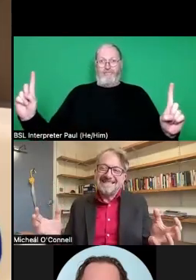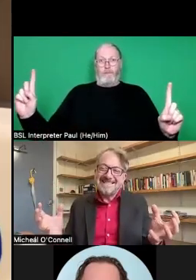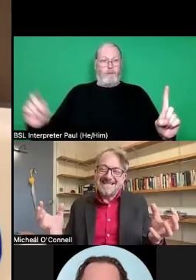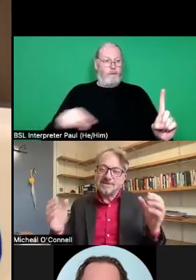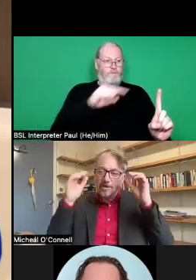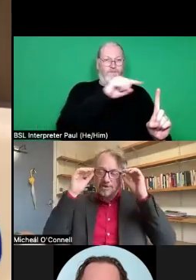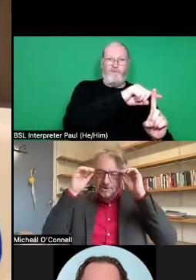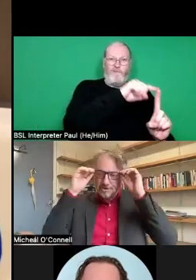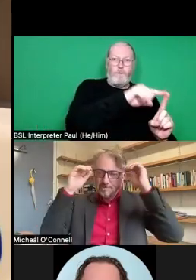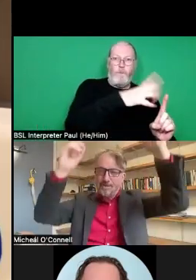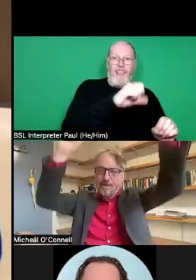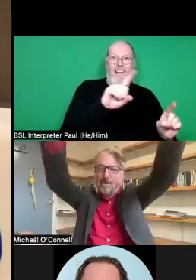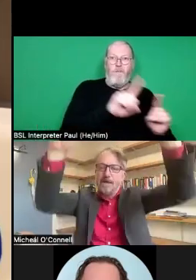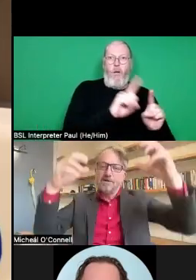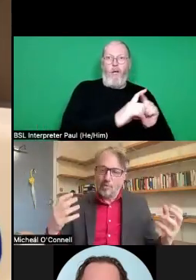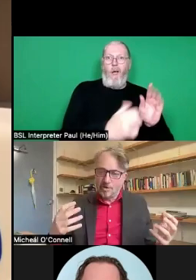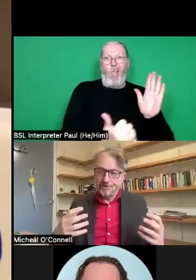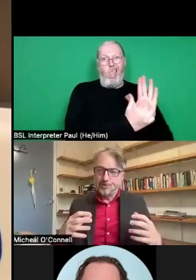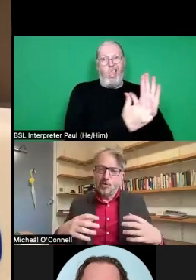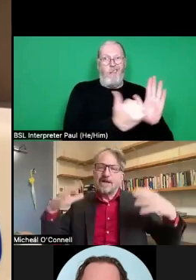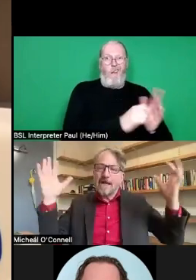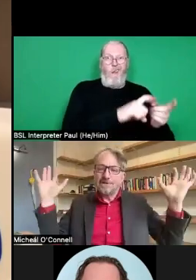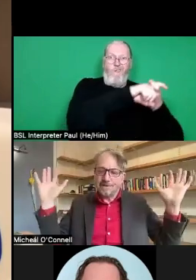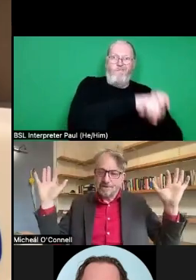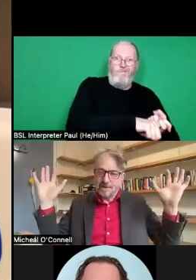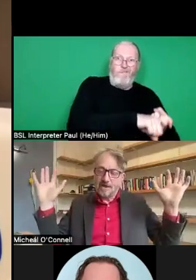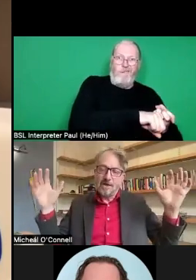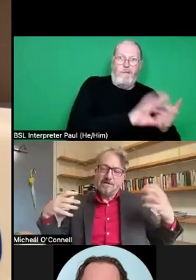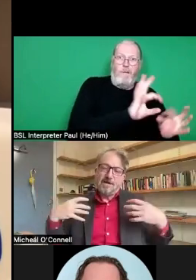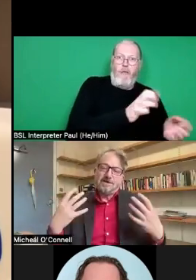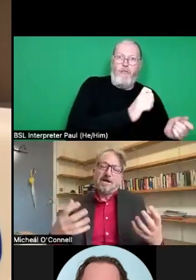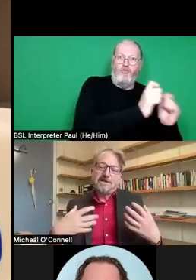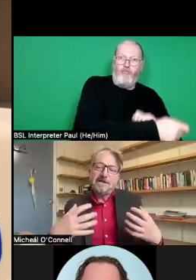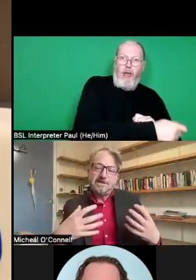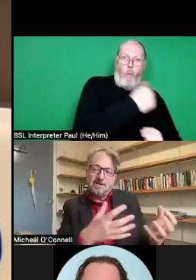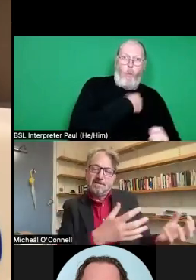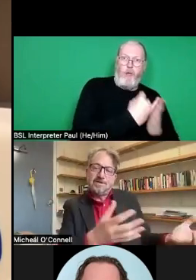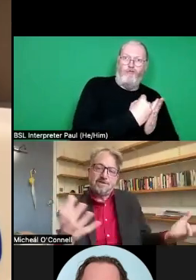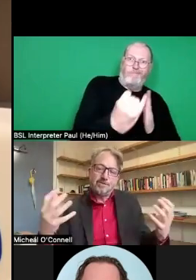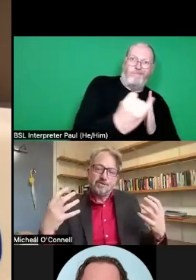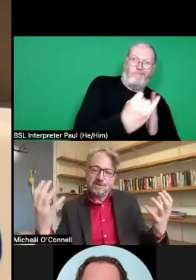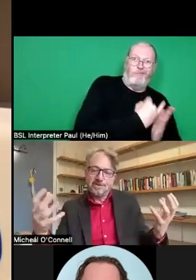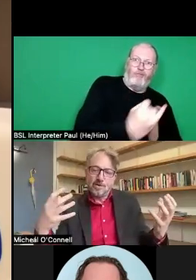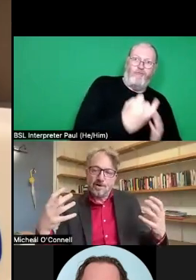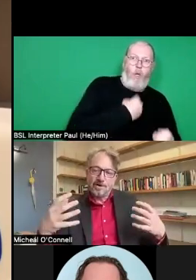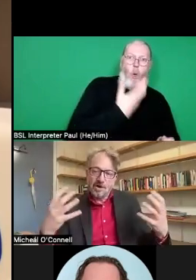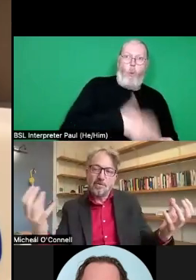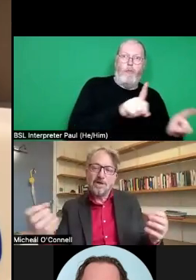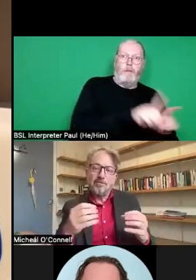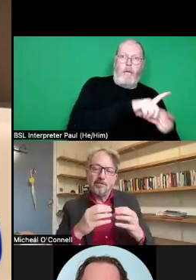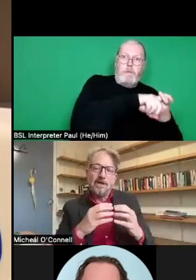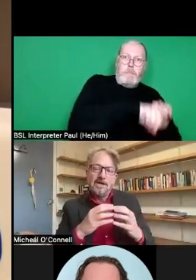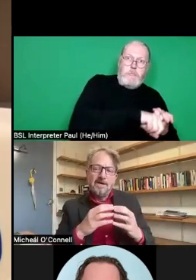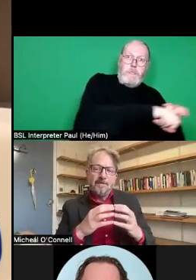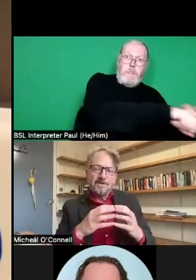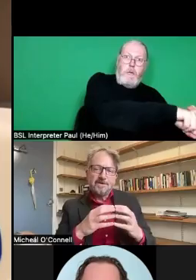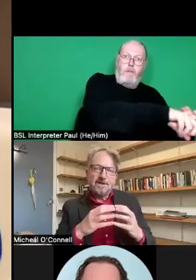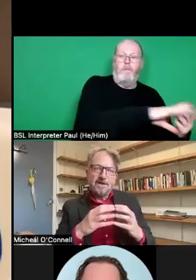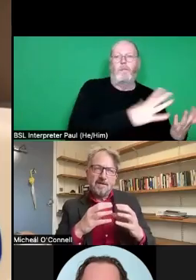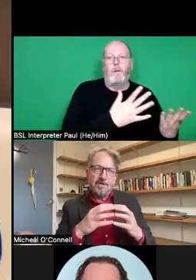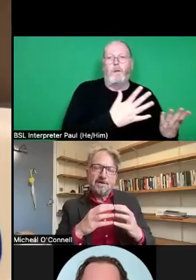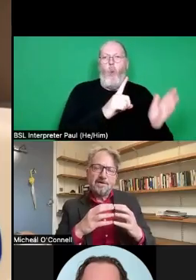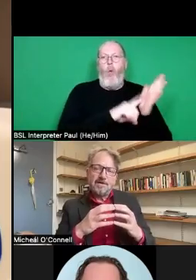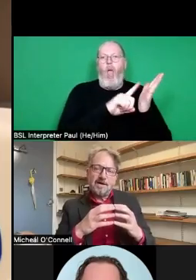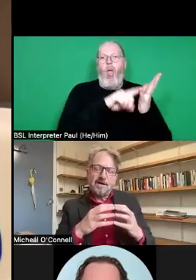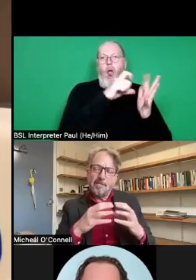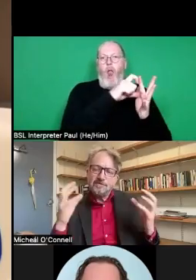romantic anti-technologism. In other words, we're against it. And I sense with students and so on and young people that there's